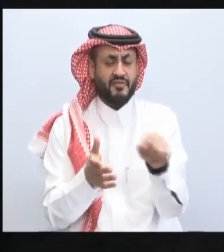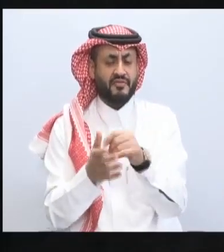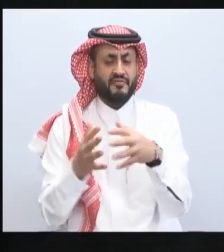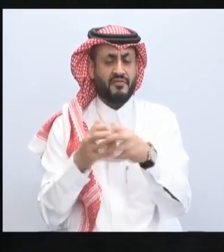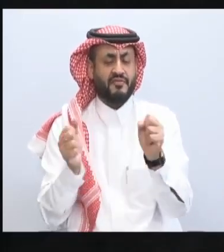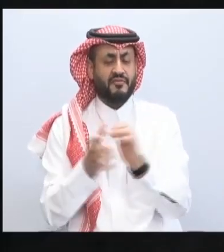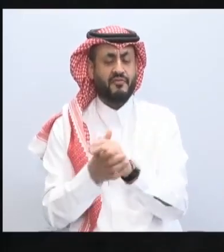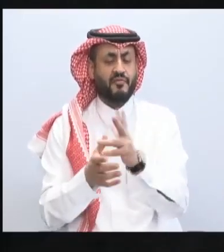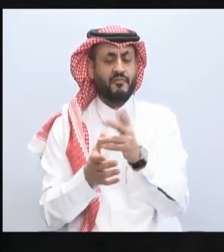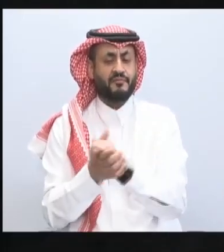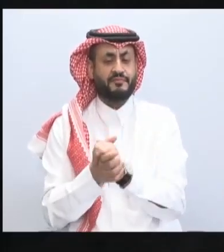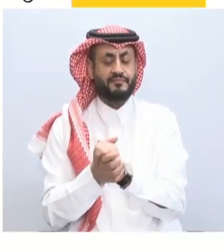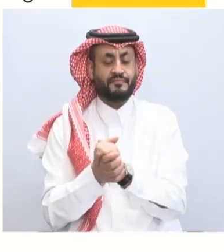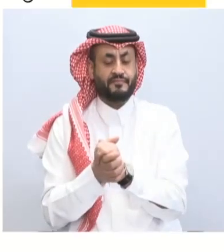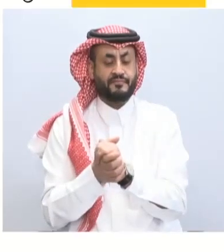of abbreviation.